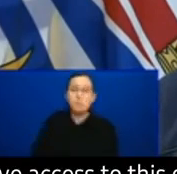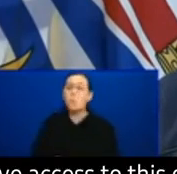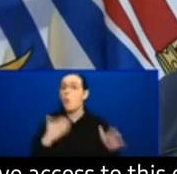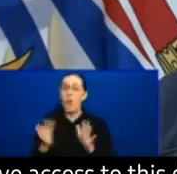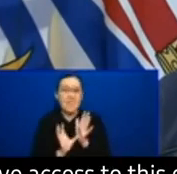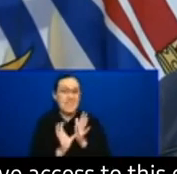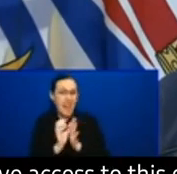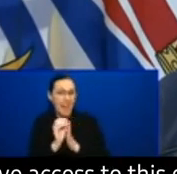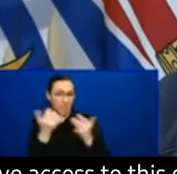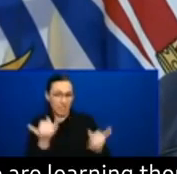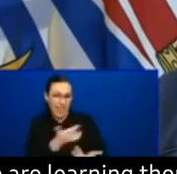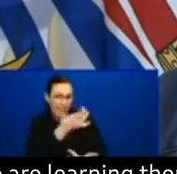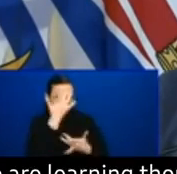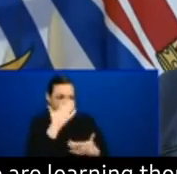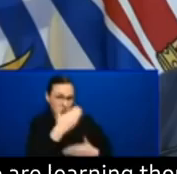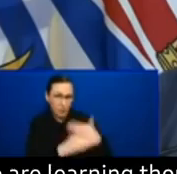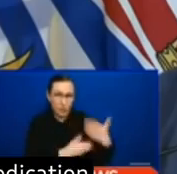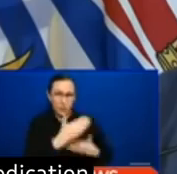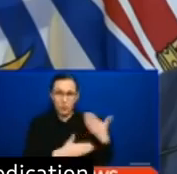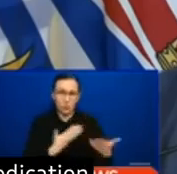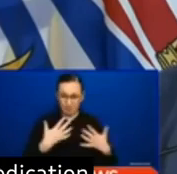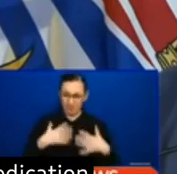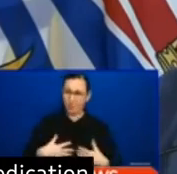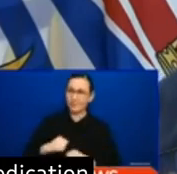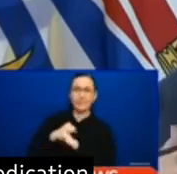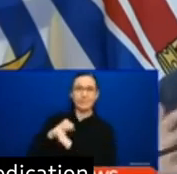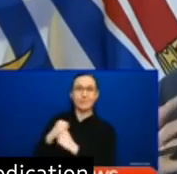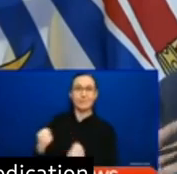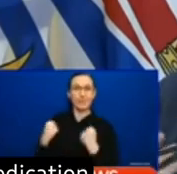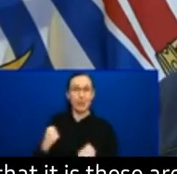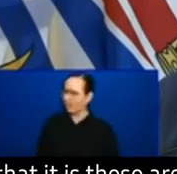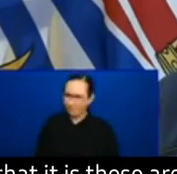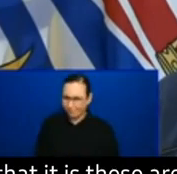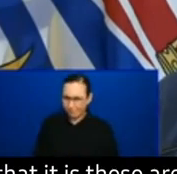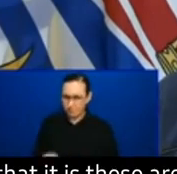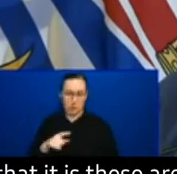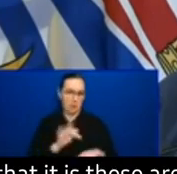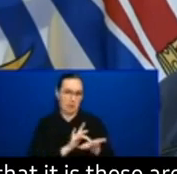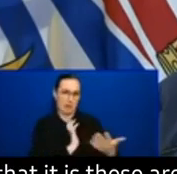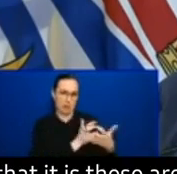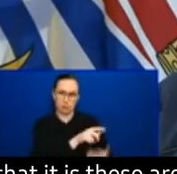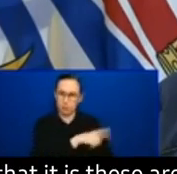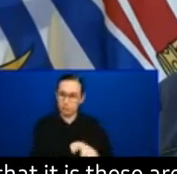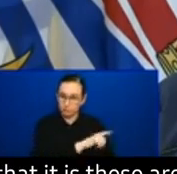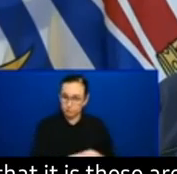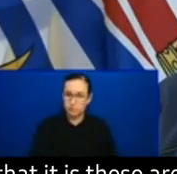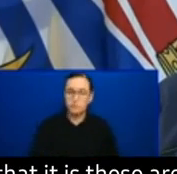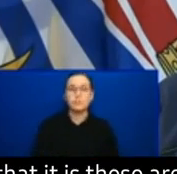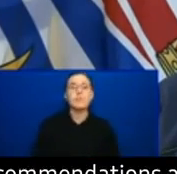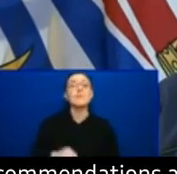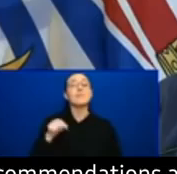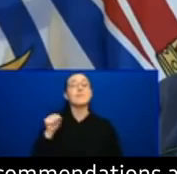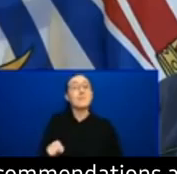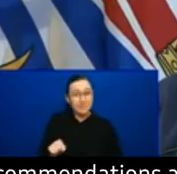things that we are learning, though, from this medication is that these are conditional recommendations, and this is a